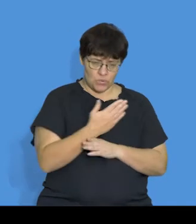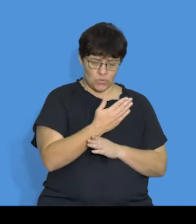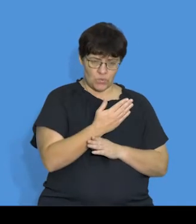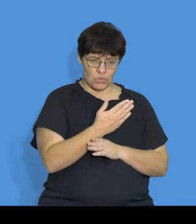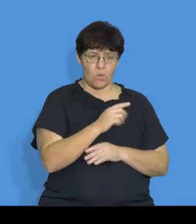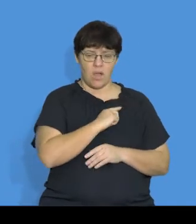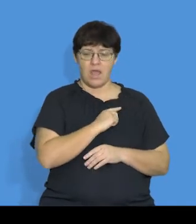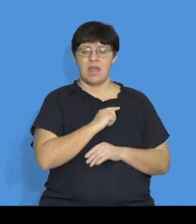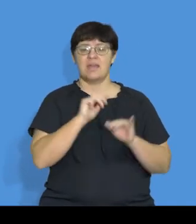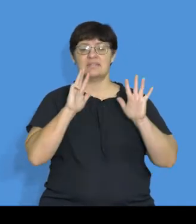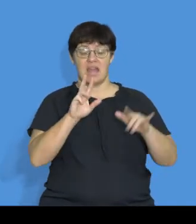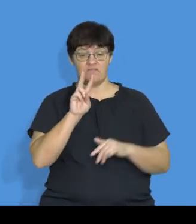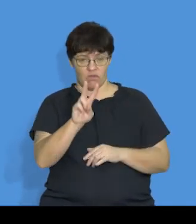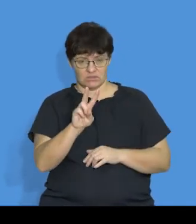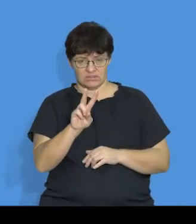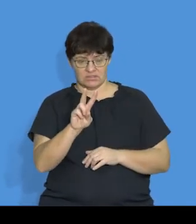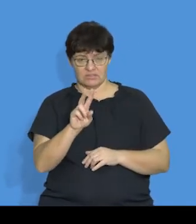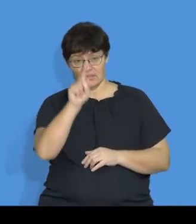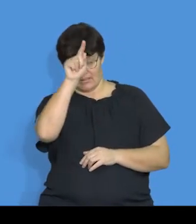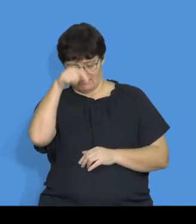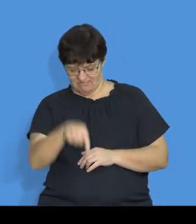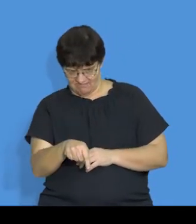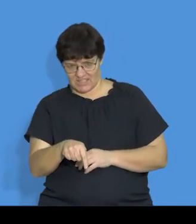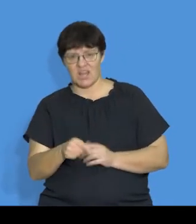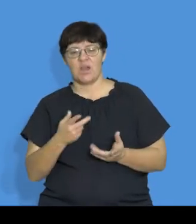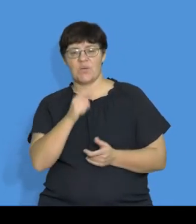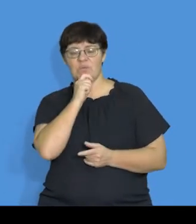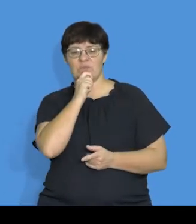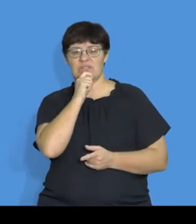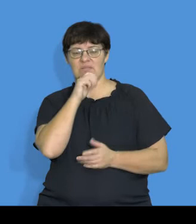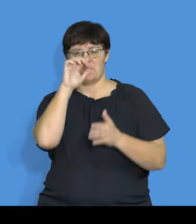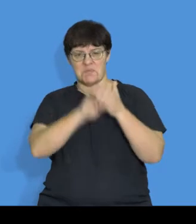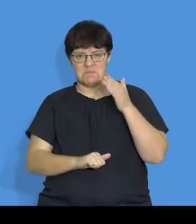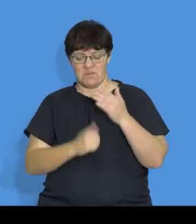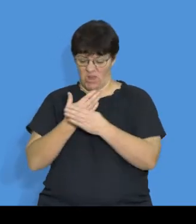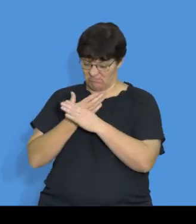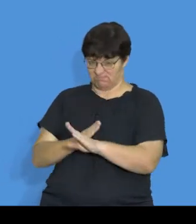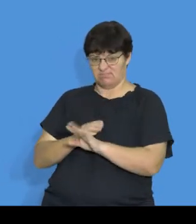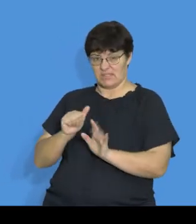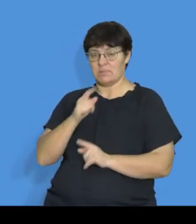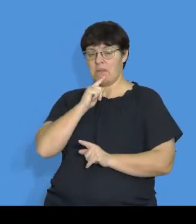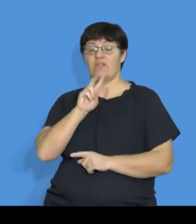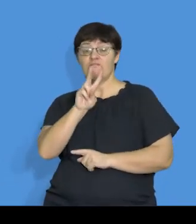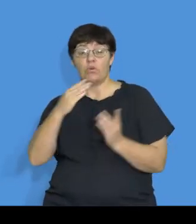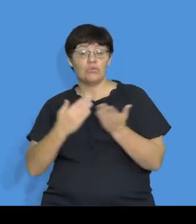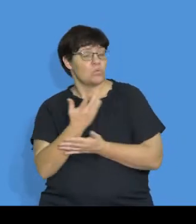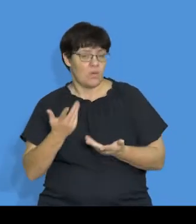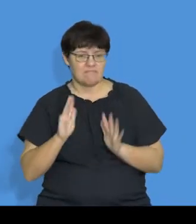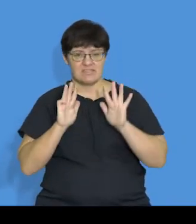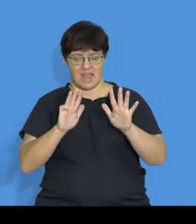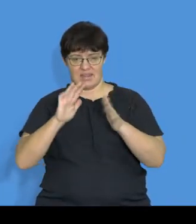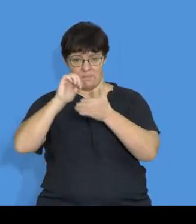the 9 volts that we managed to actually measure. Right. Now, let's compare the 2 circuits, the open